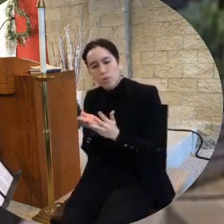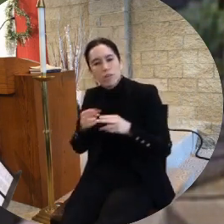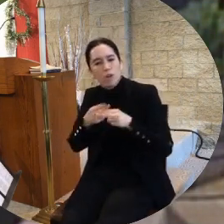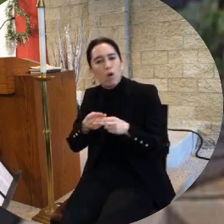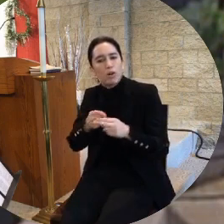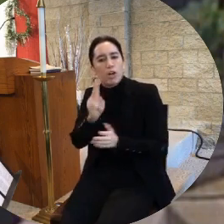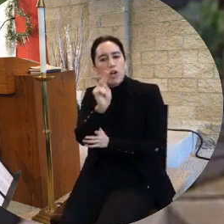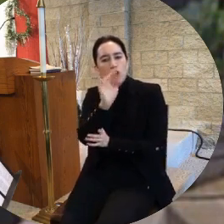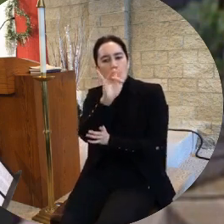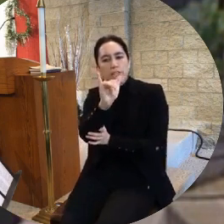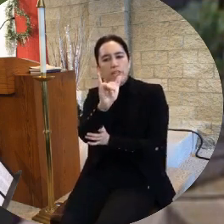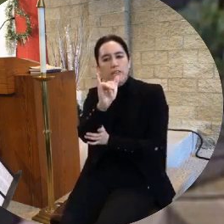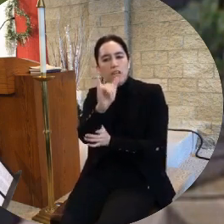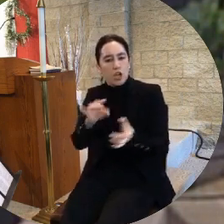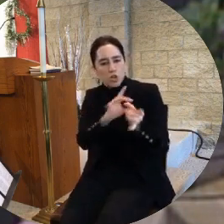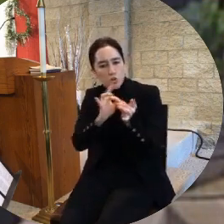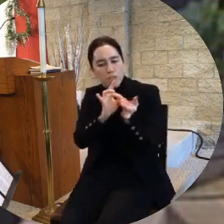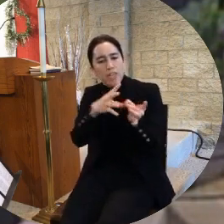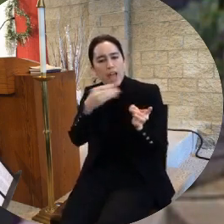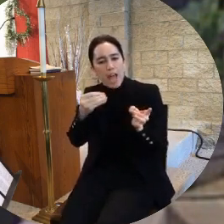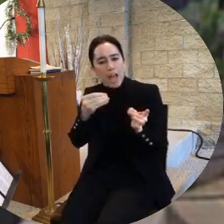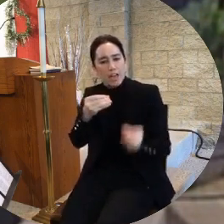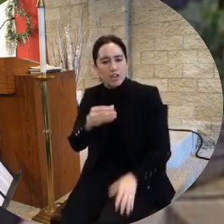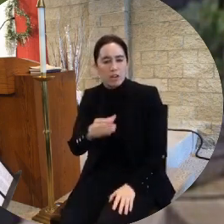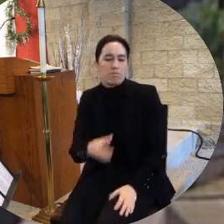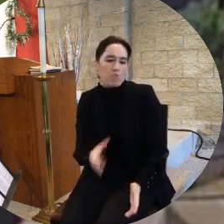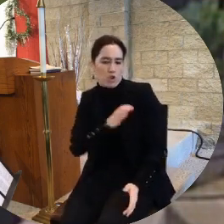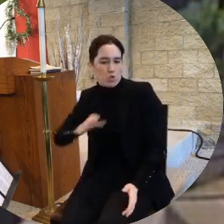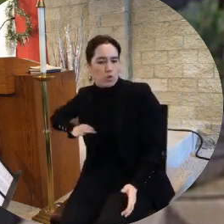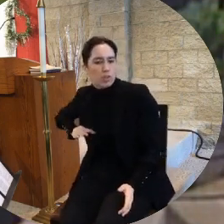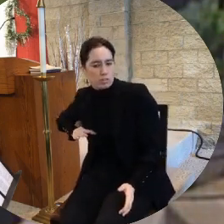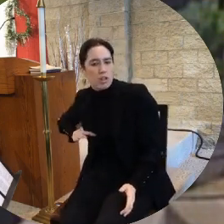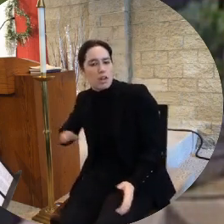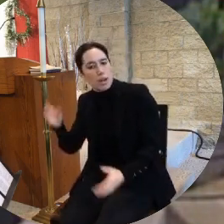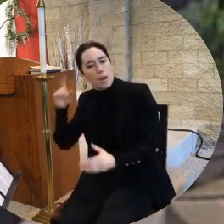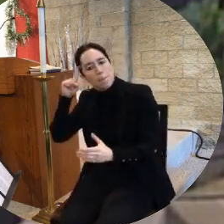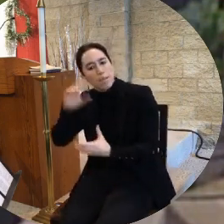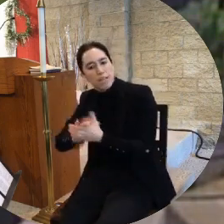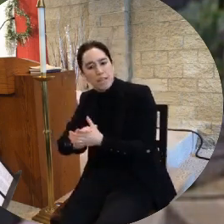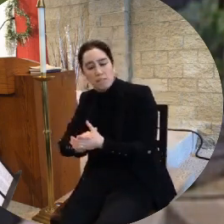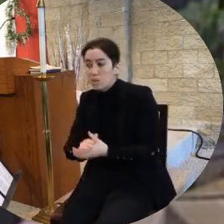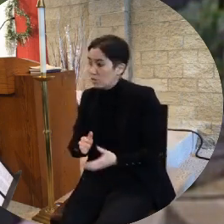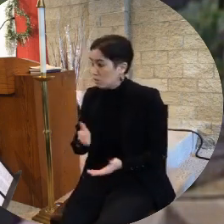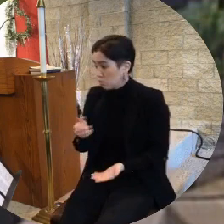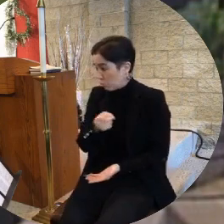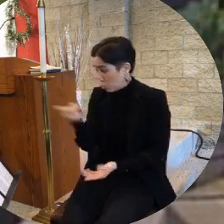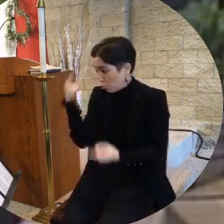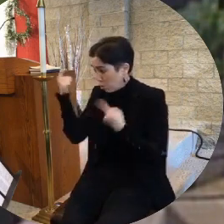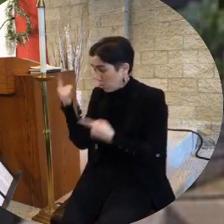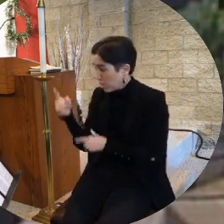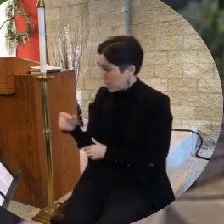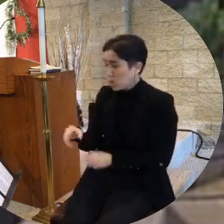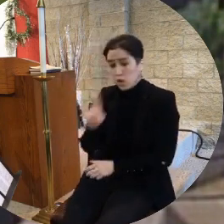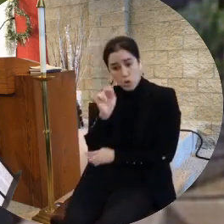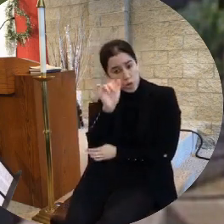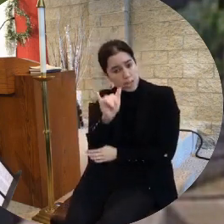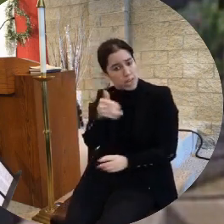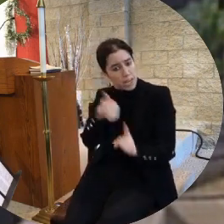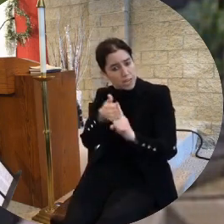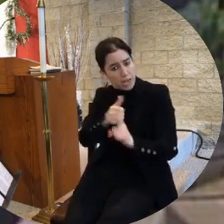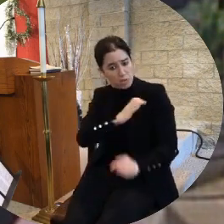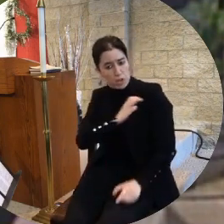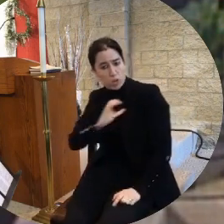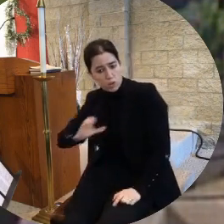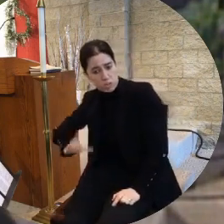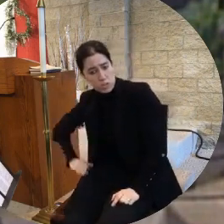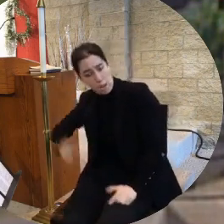ever been asked, is Unity Christian before? Is Unity Christian? Yes. Come, and let's explore that next week, okay?